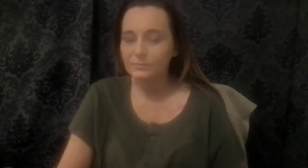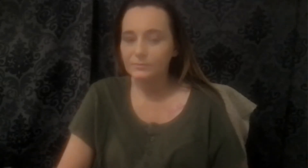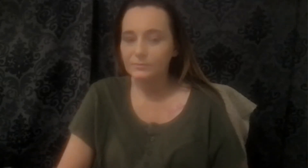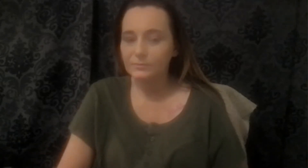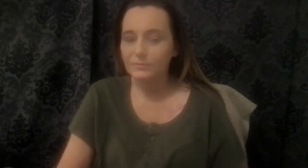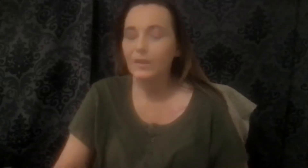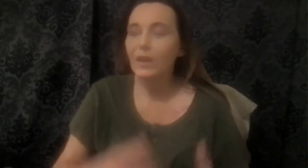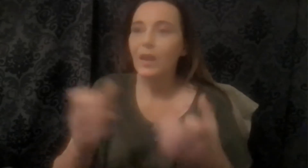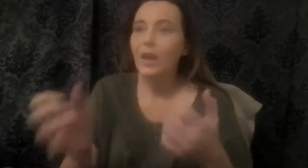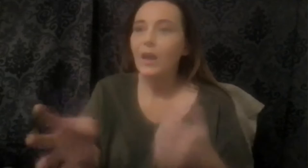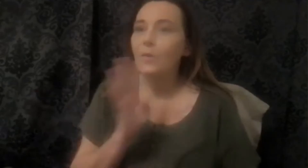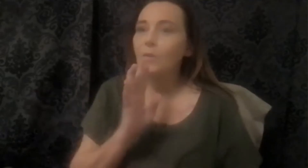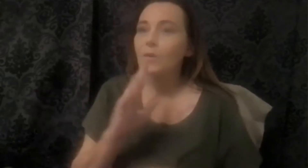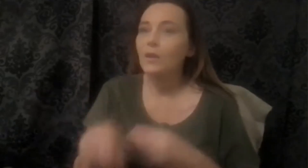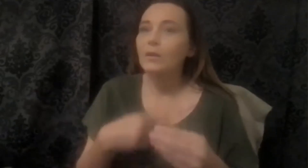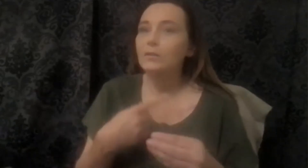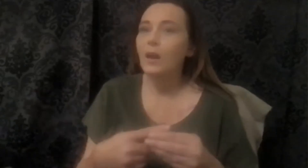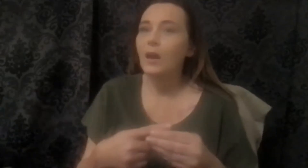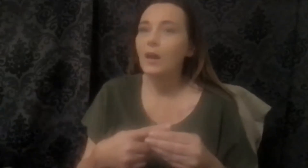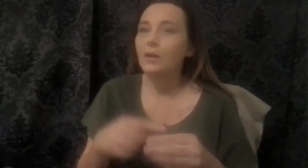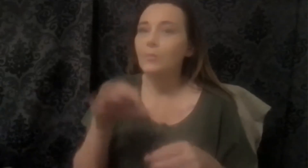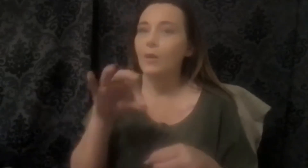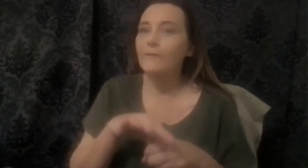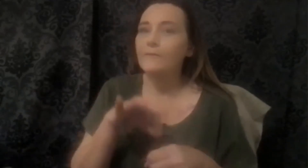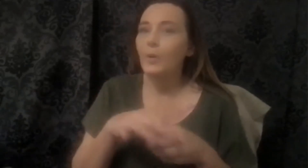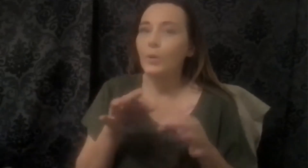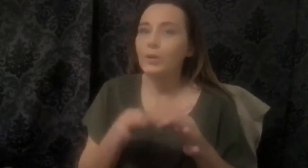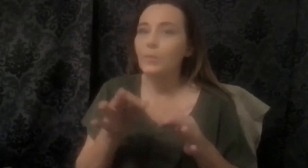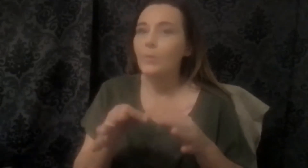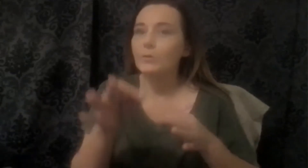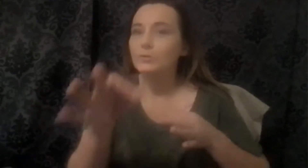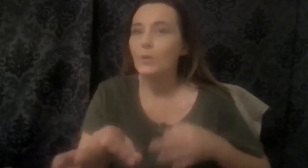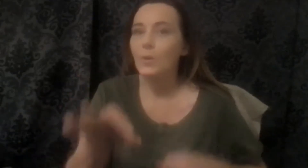the World Service Conference until